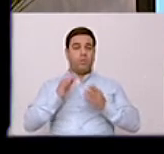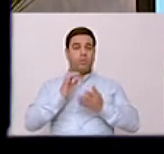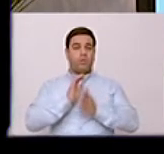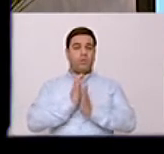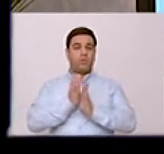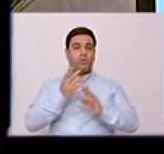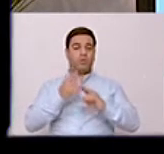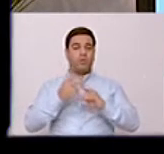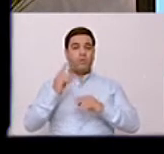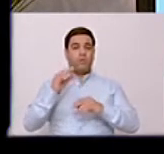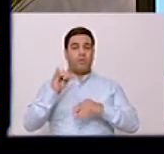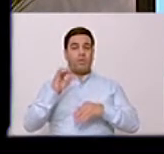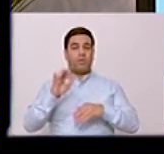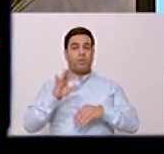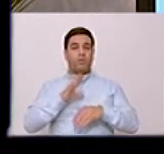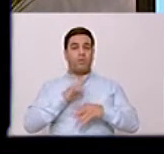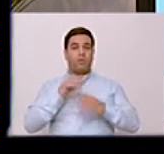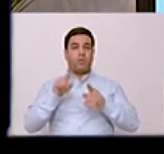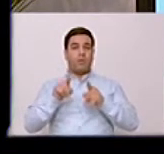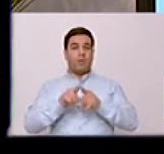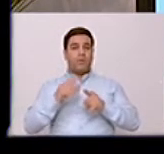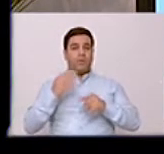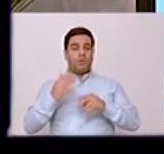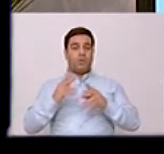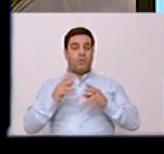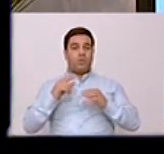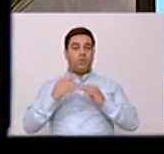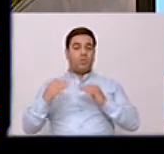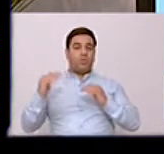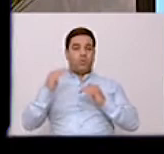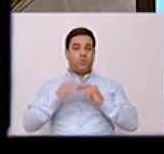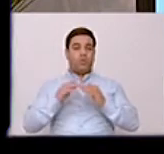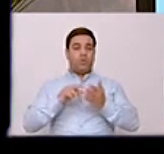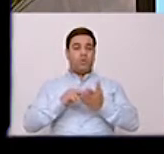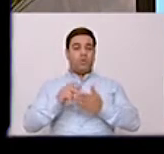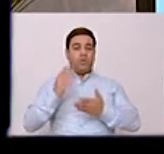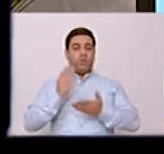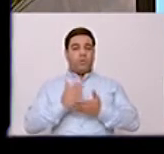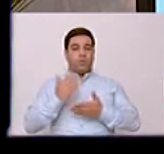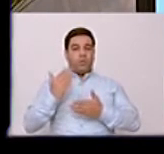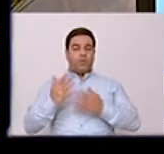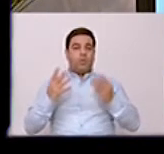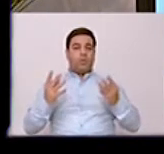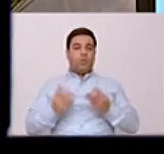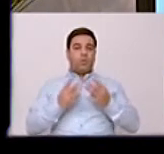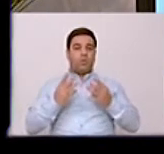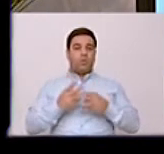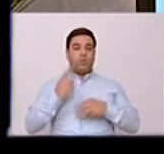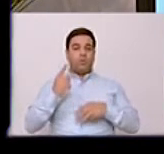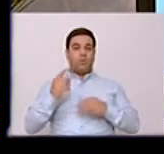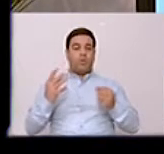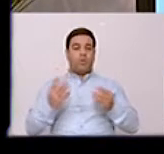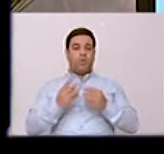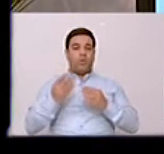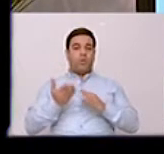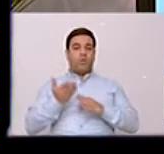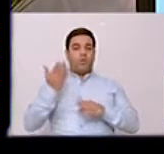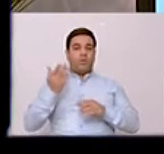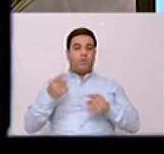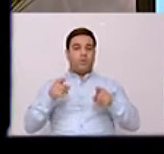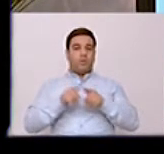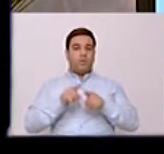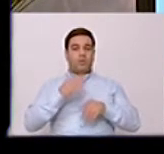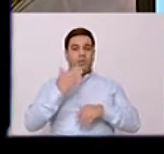bir falokat yuki bo'lganing kabi ustingga chiqqanlarning borliqlarini yondirg'uvchi bir olov tepasidirsan